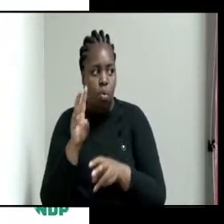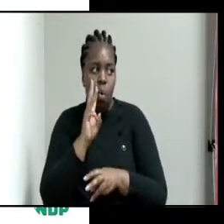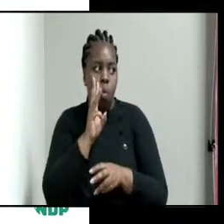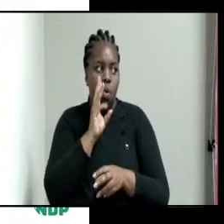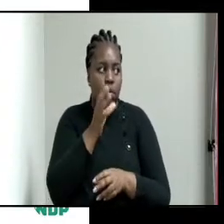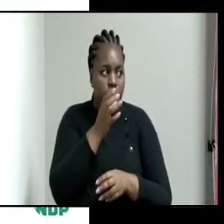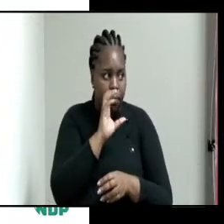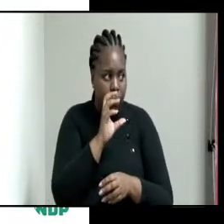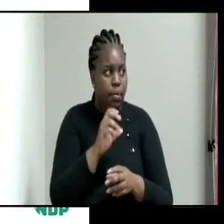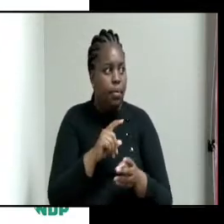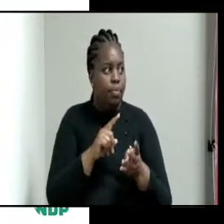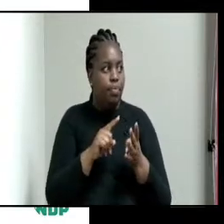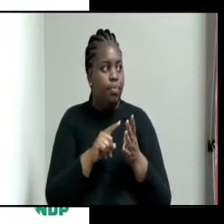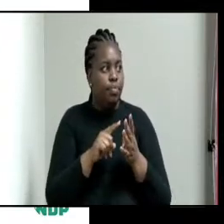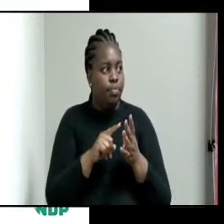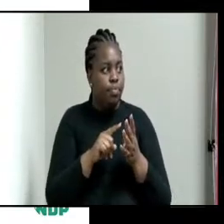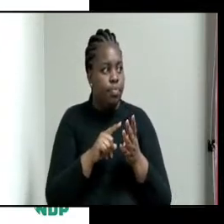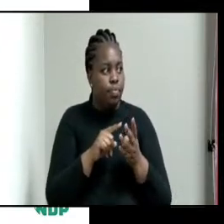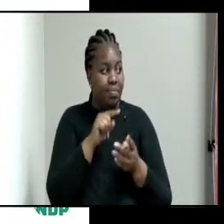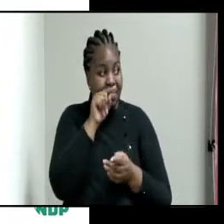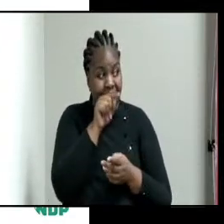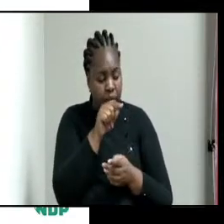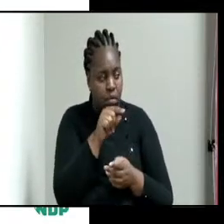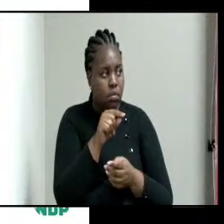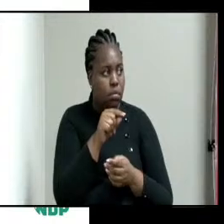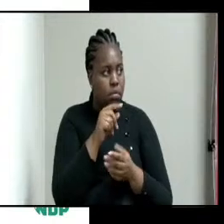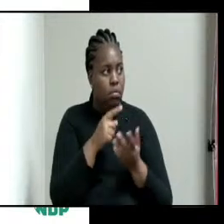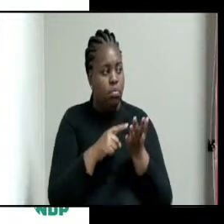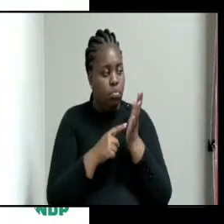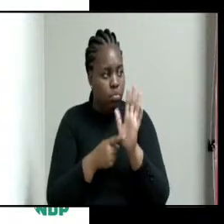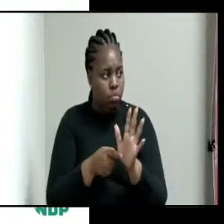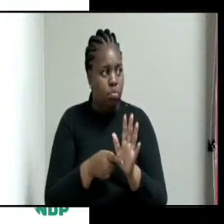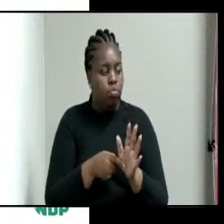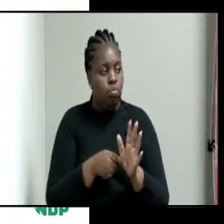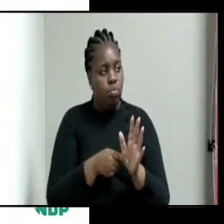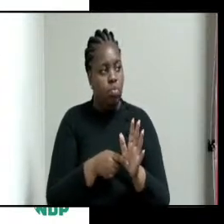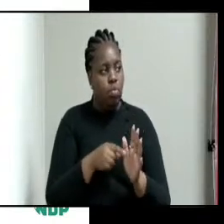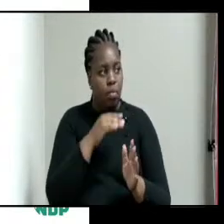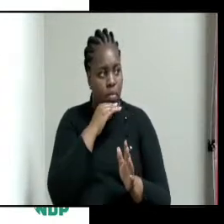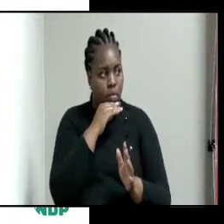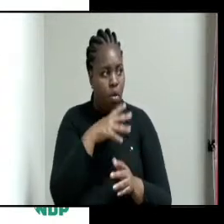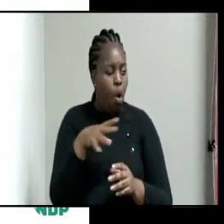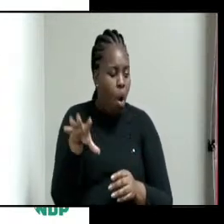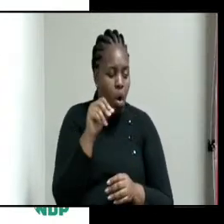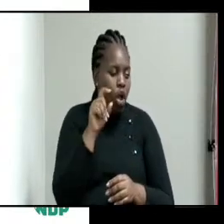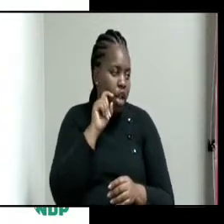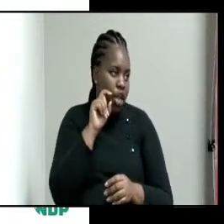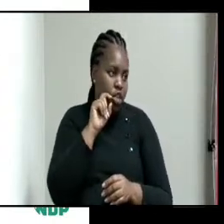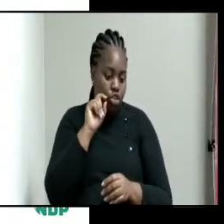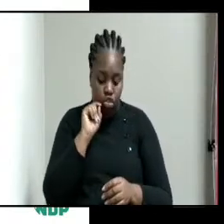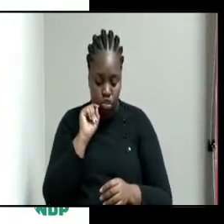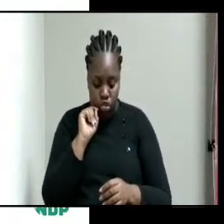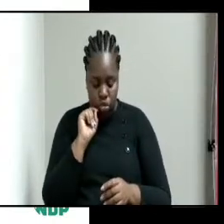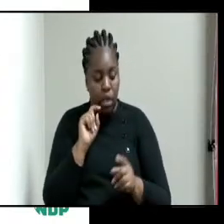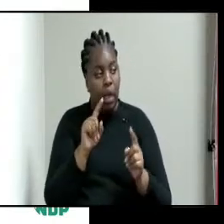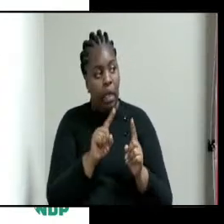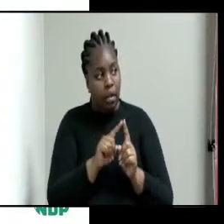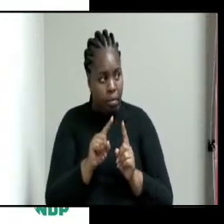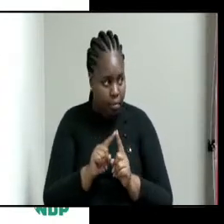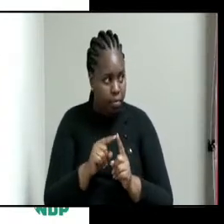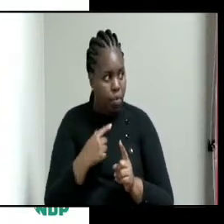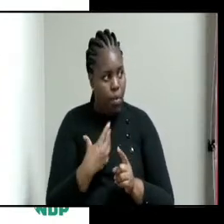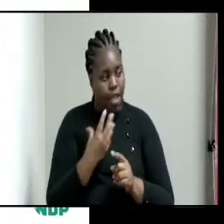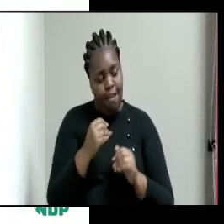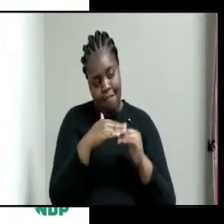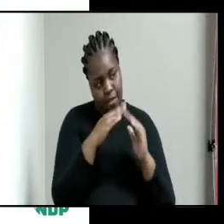water source, and this dimension and indicators are applicable to all the age groups. And then we